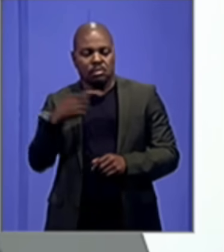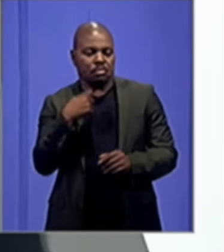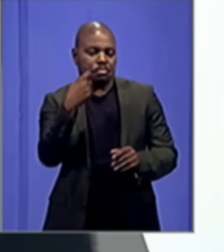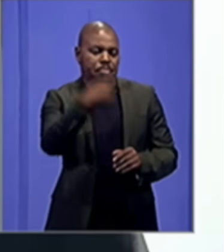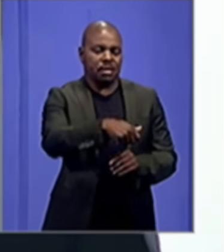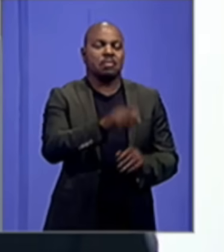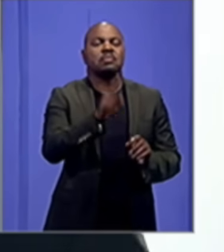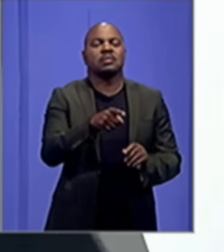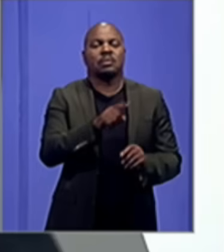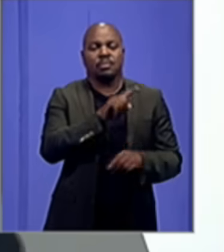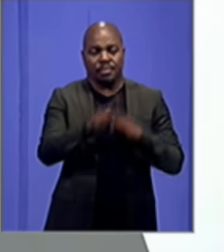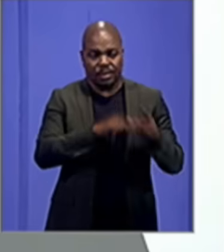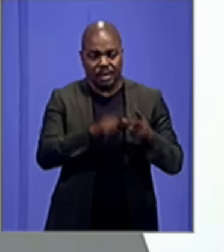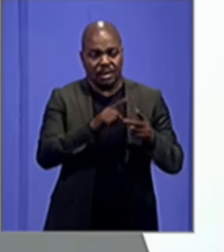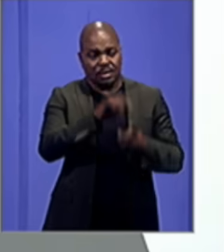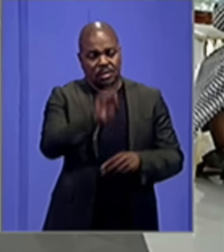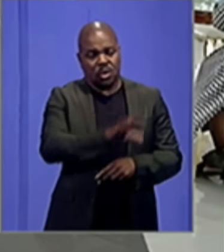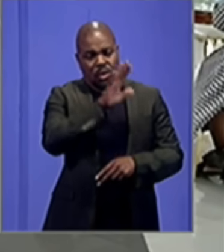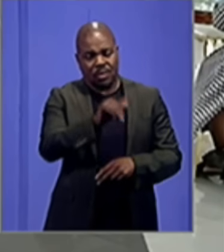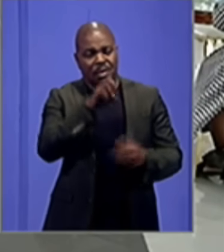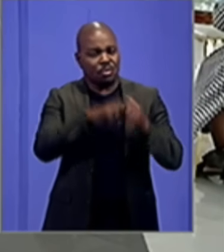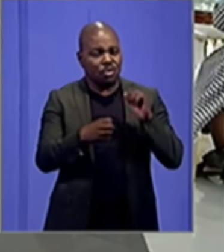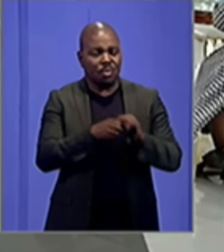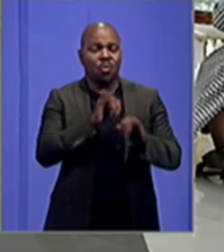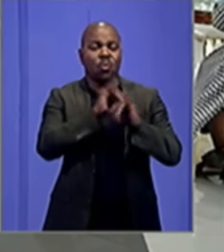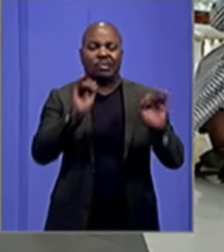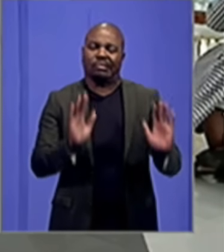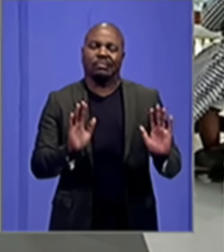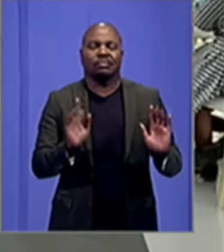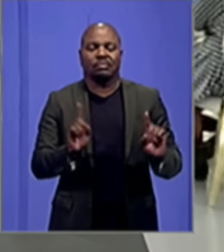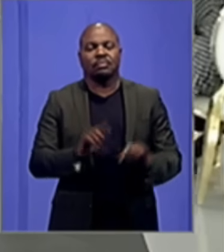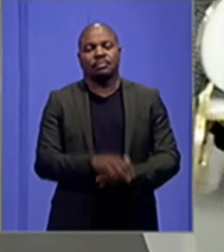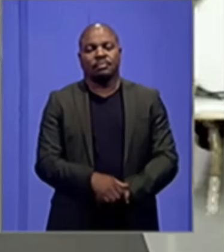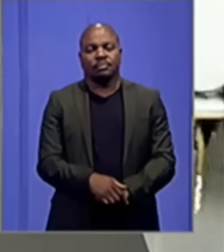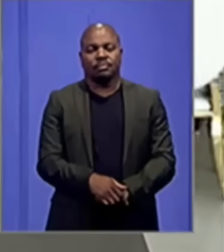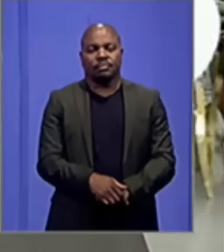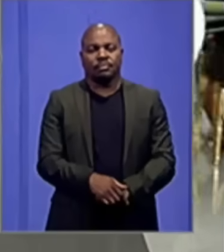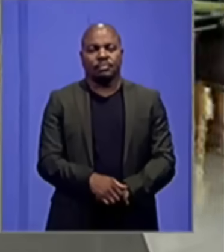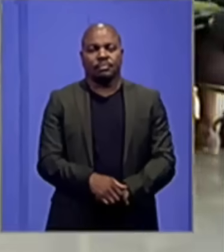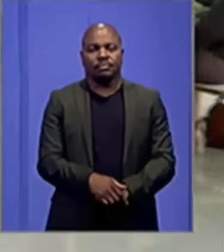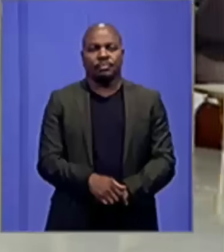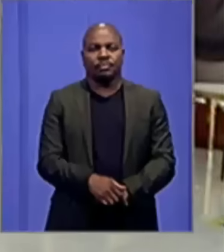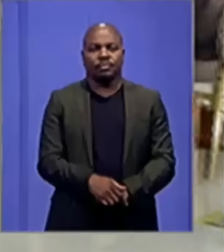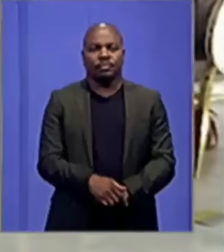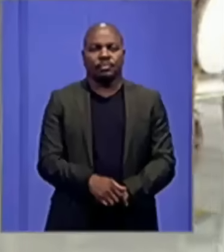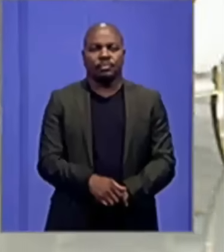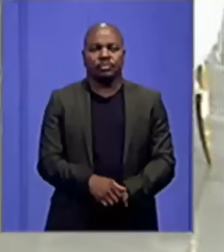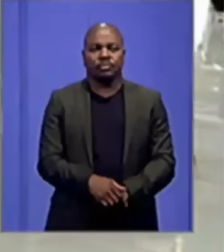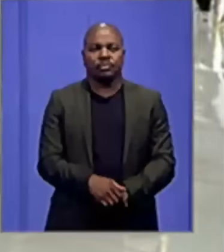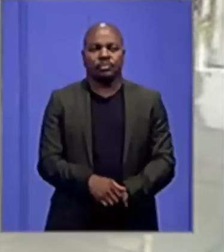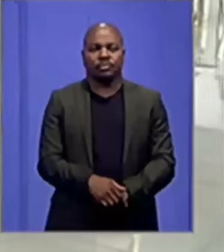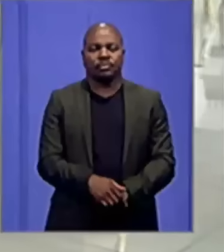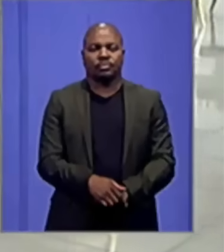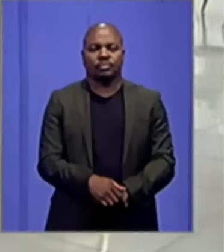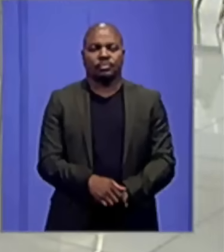bona hore naha e se iphumane e le maqaka betseng a fetang a ha jwale. Selwane Gagau, SABC